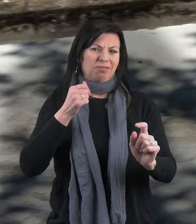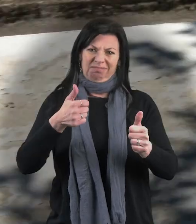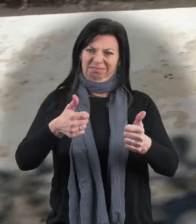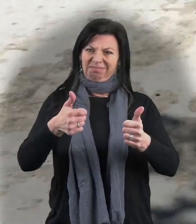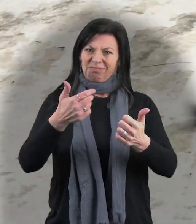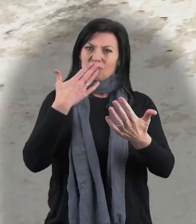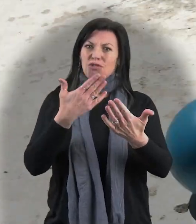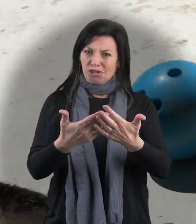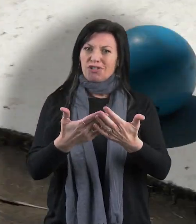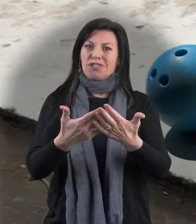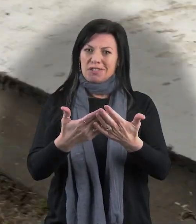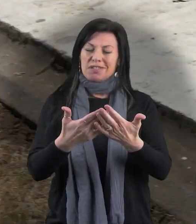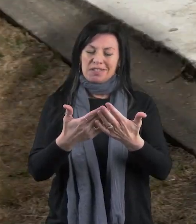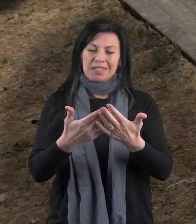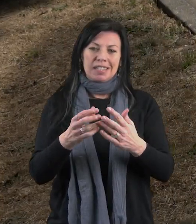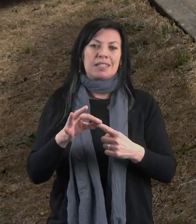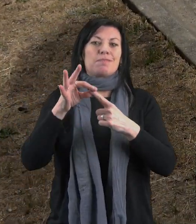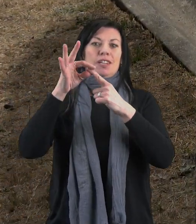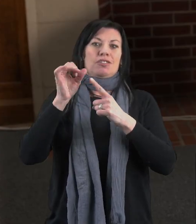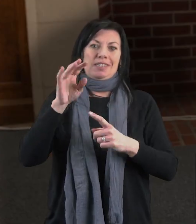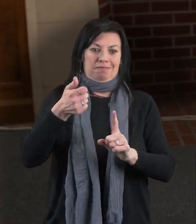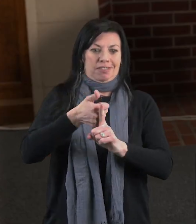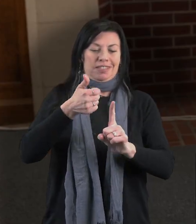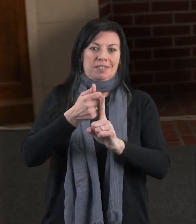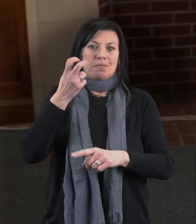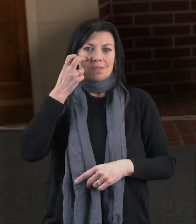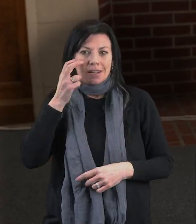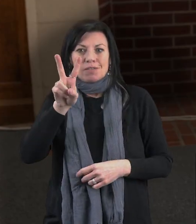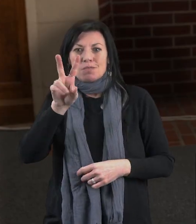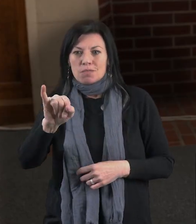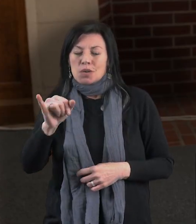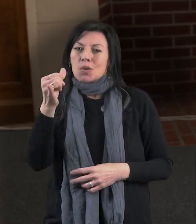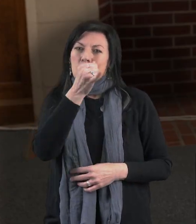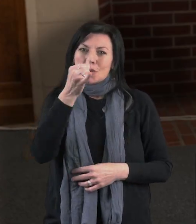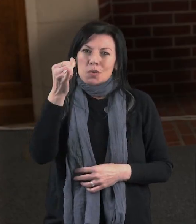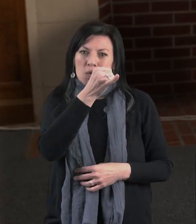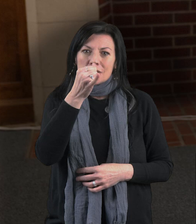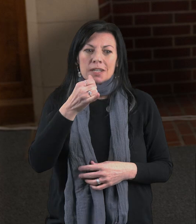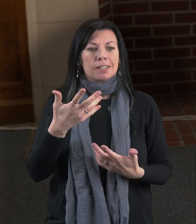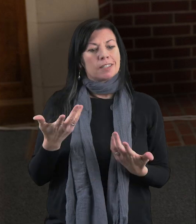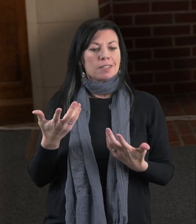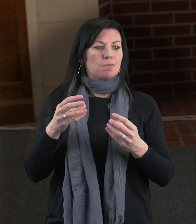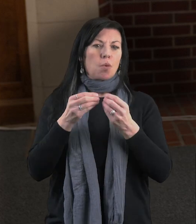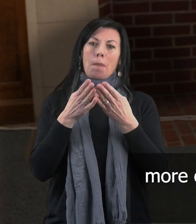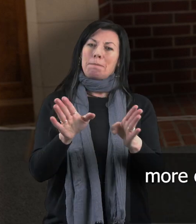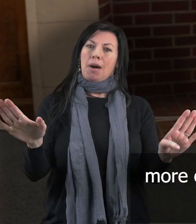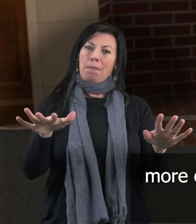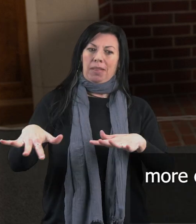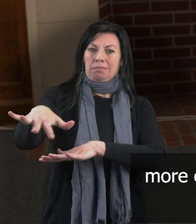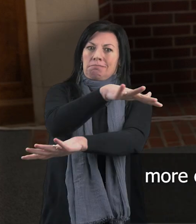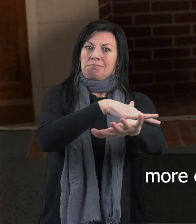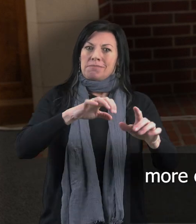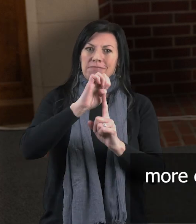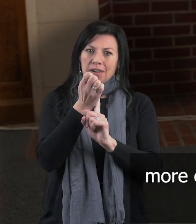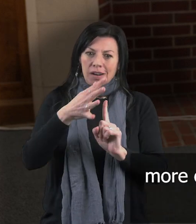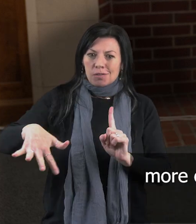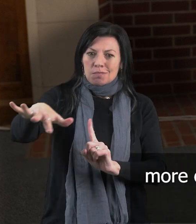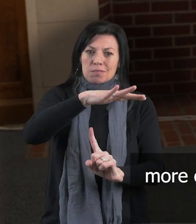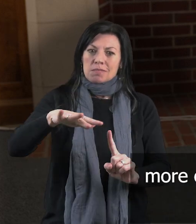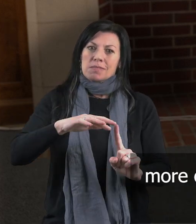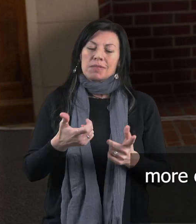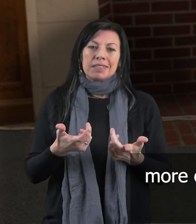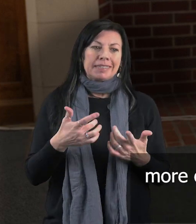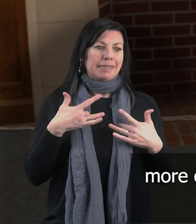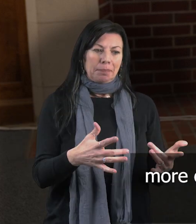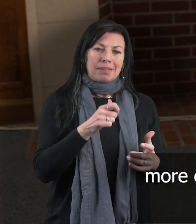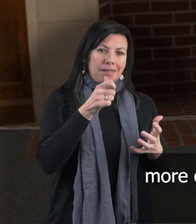good experience, especially if you're blind and visually impaired and in more of a public environment